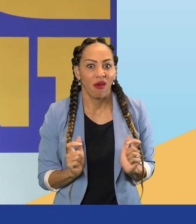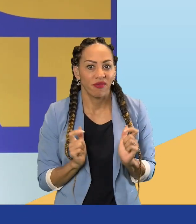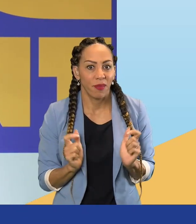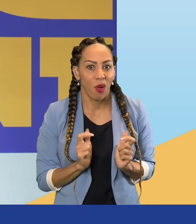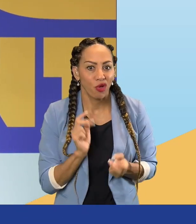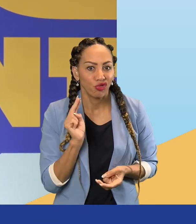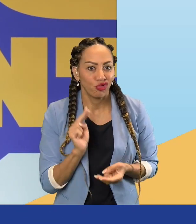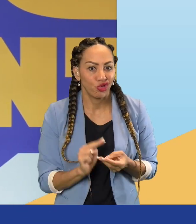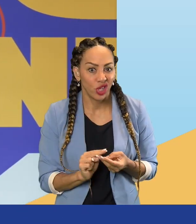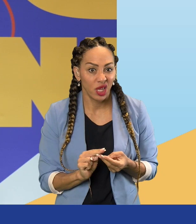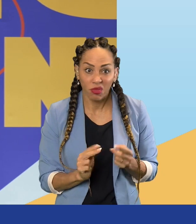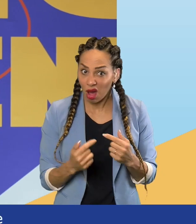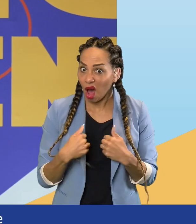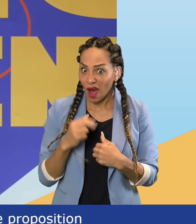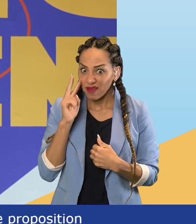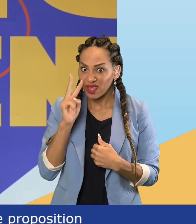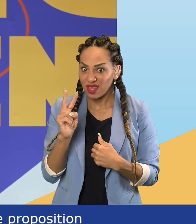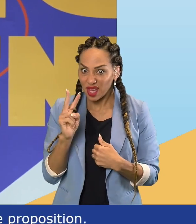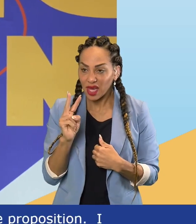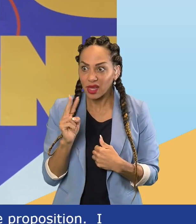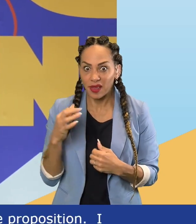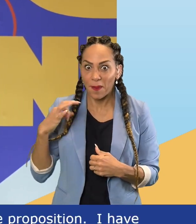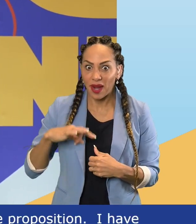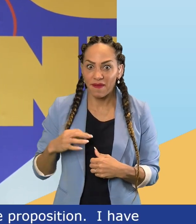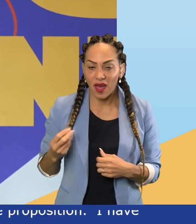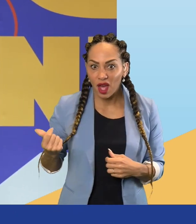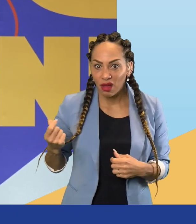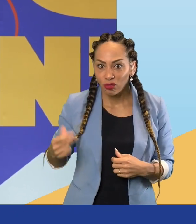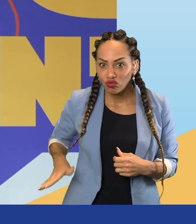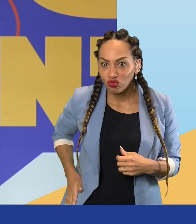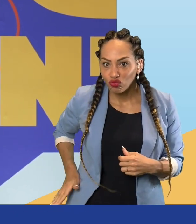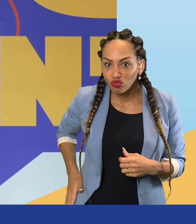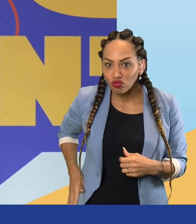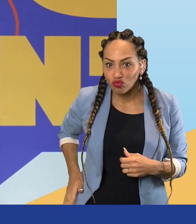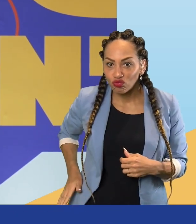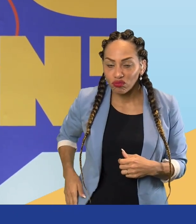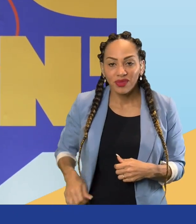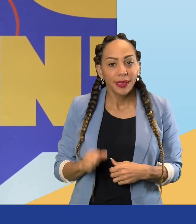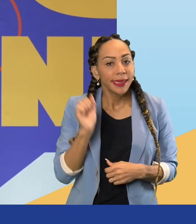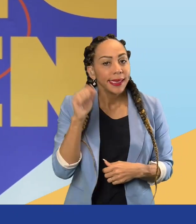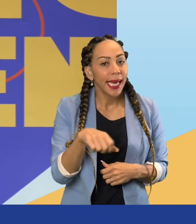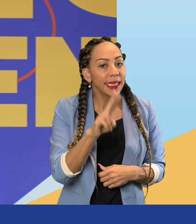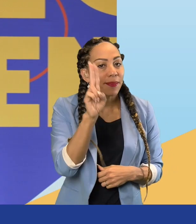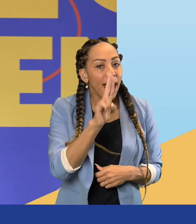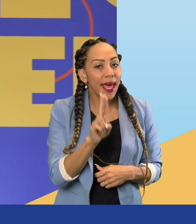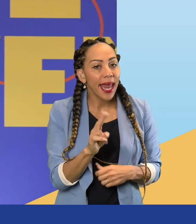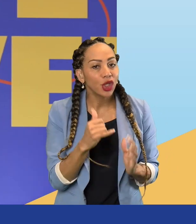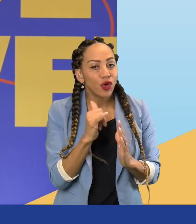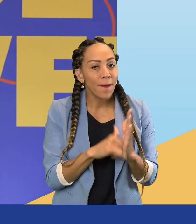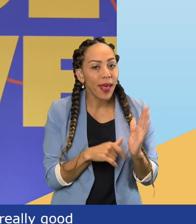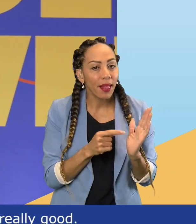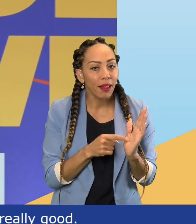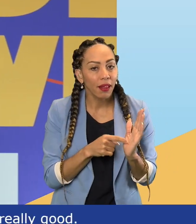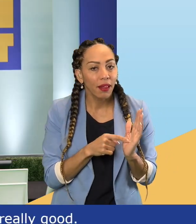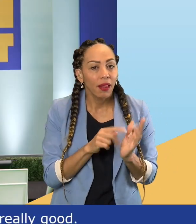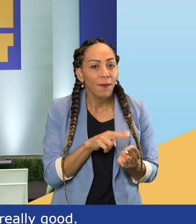in my back pocket having an electric car. It's been really, really good. And every month, yes, my electricity bill's gone up, but I'm not spending a penny at the fuel pumps